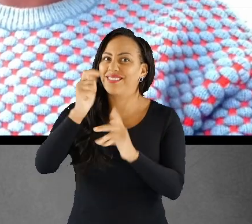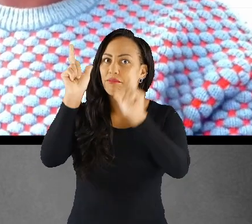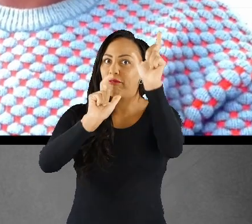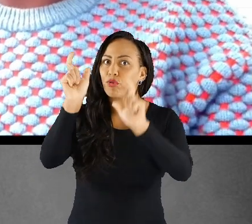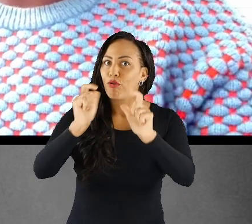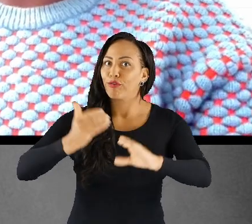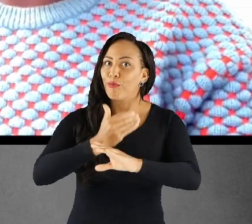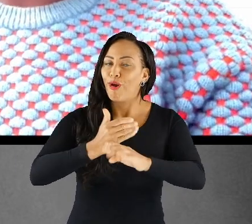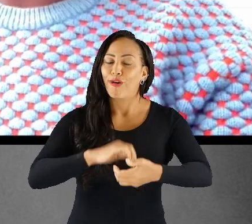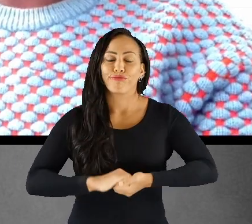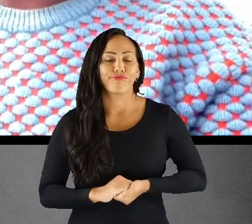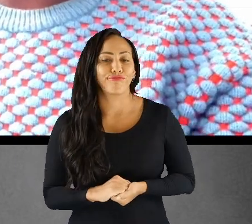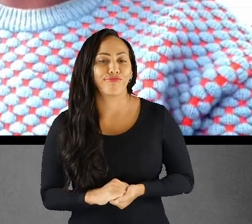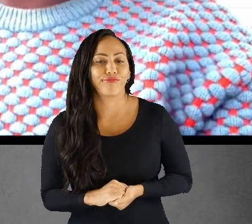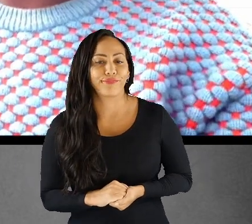work. And